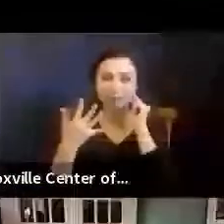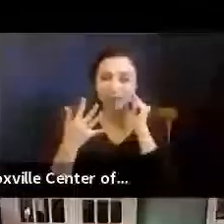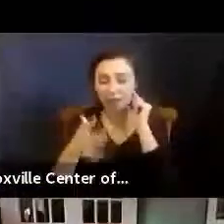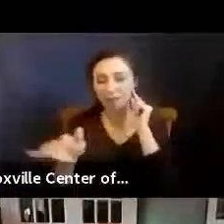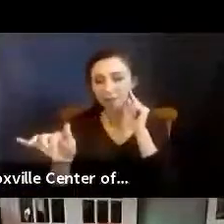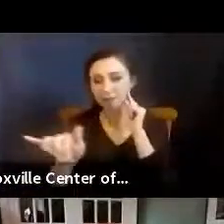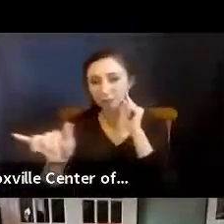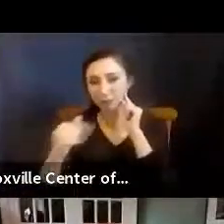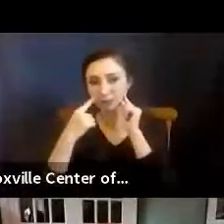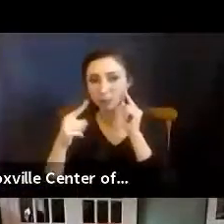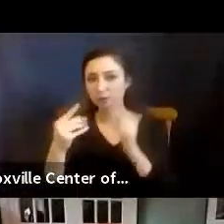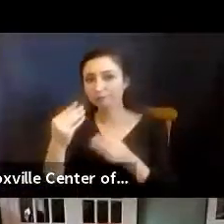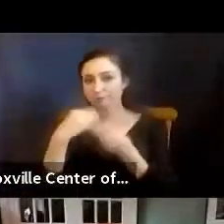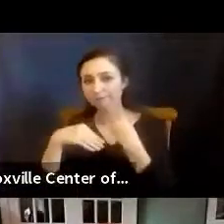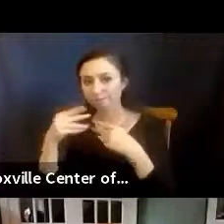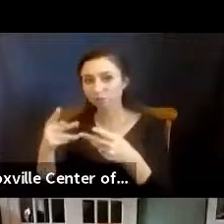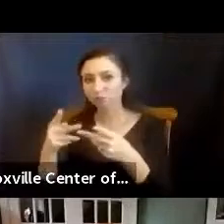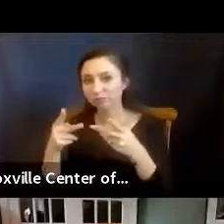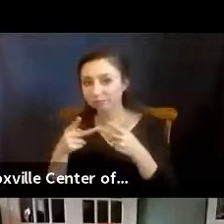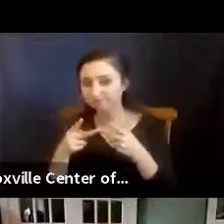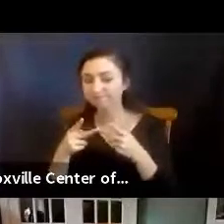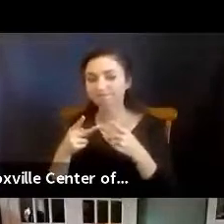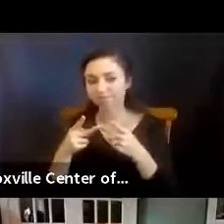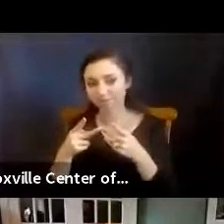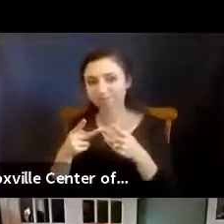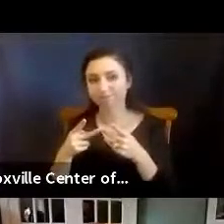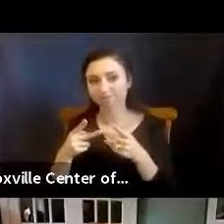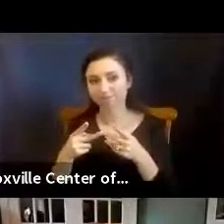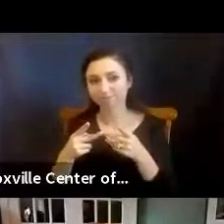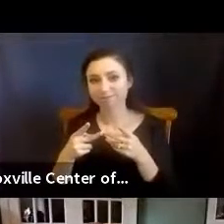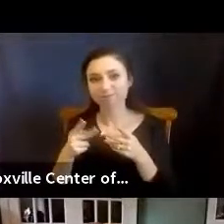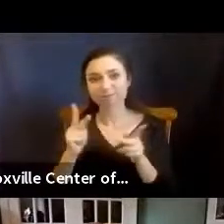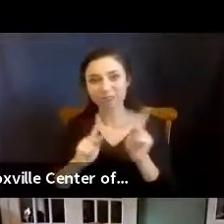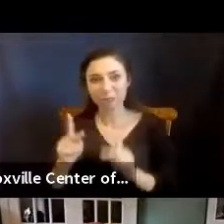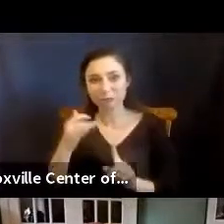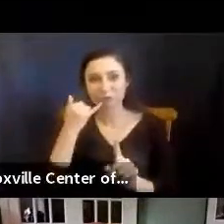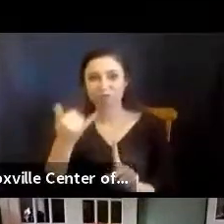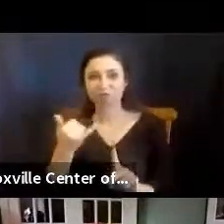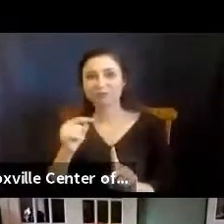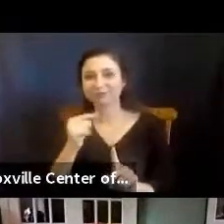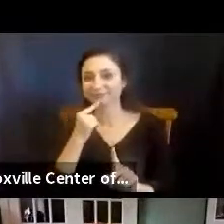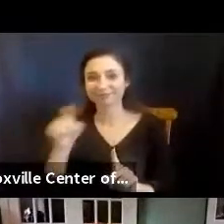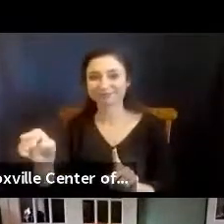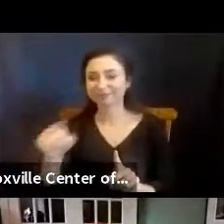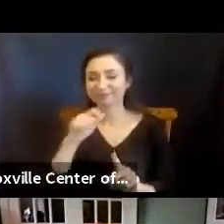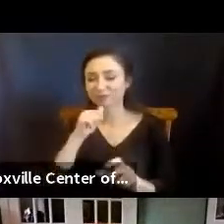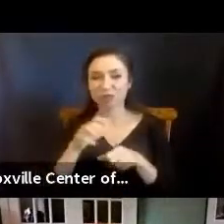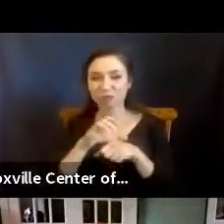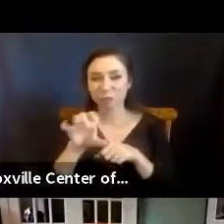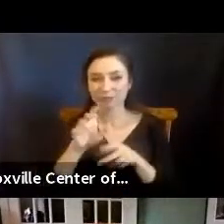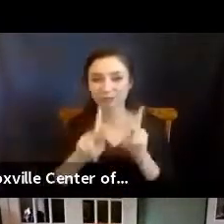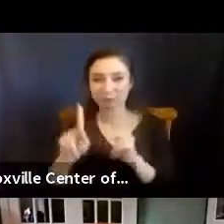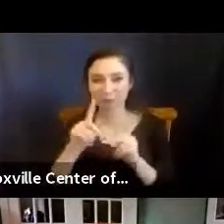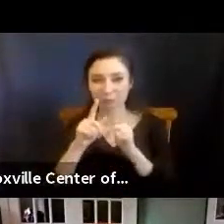facilities, where patrons call in and say some place is not making people wear